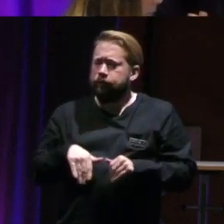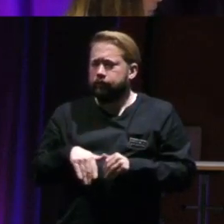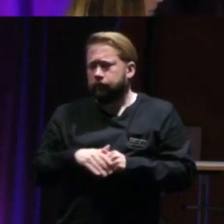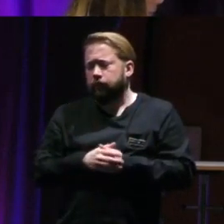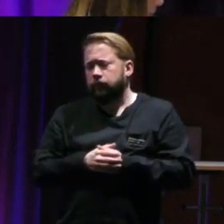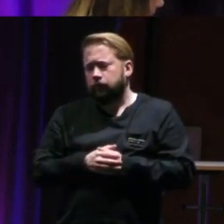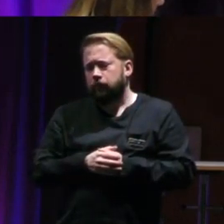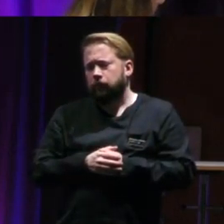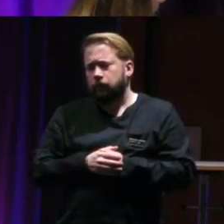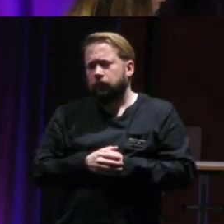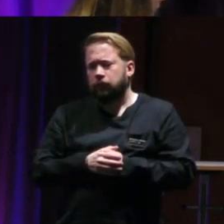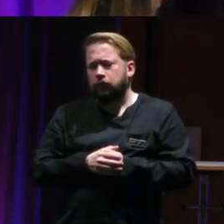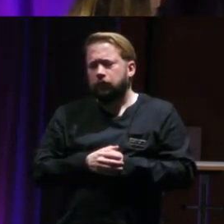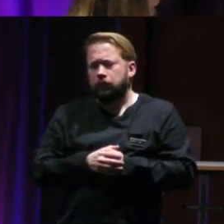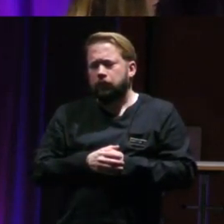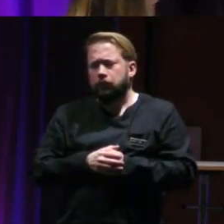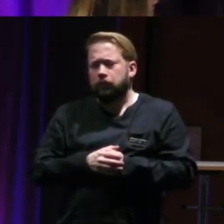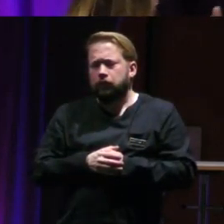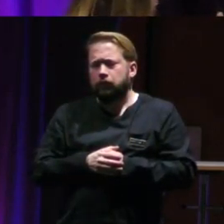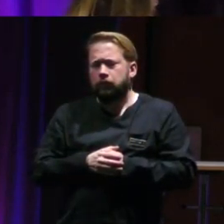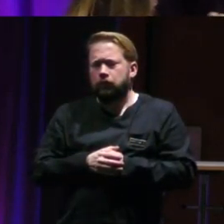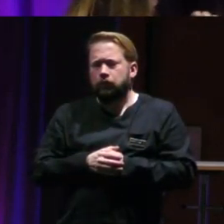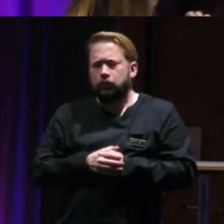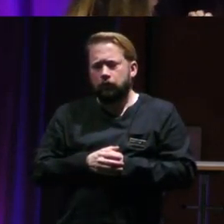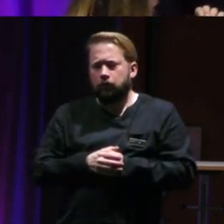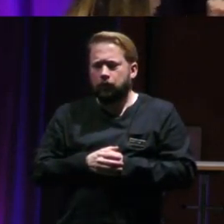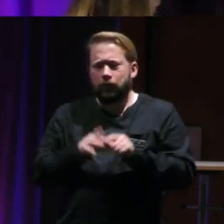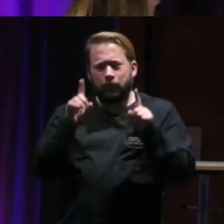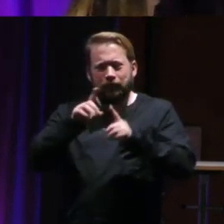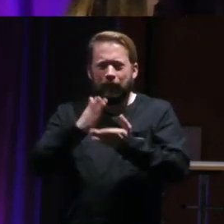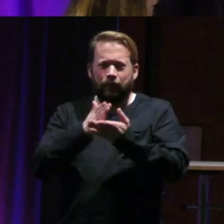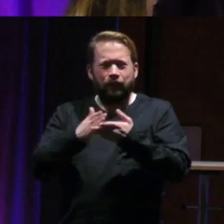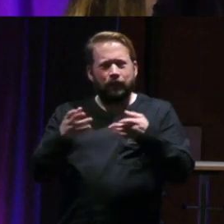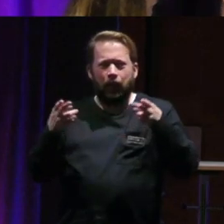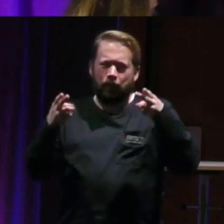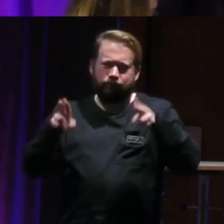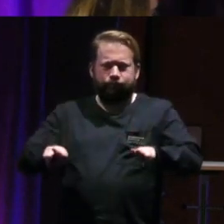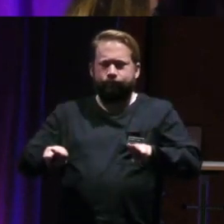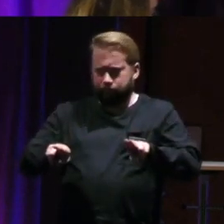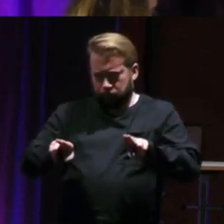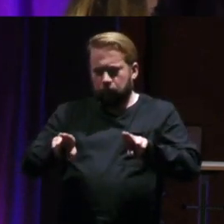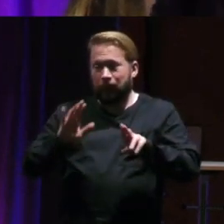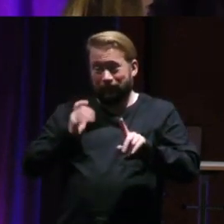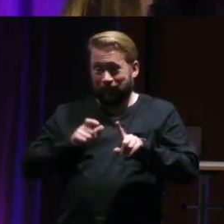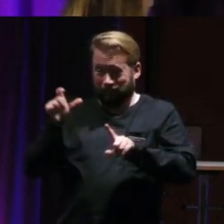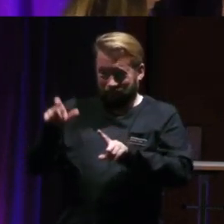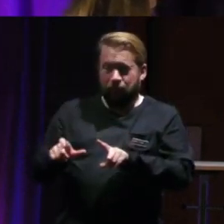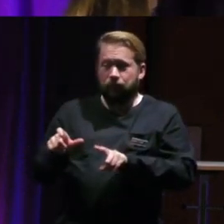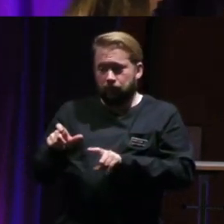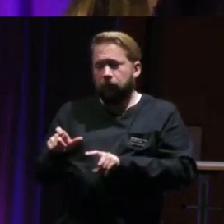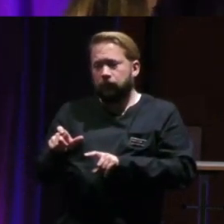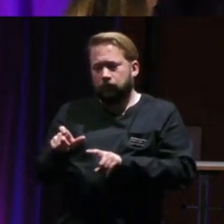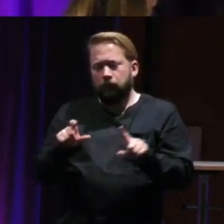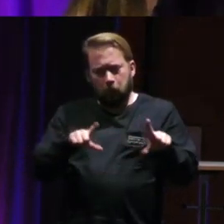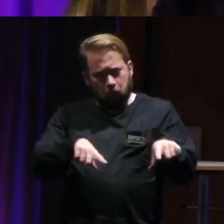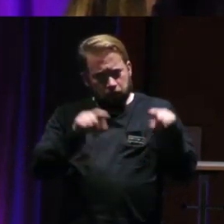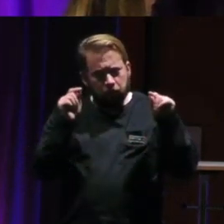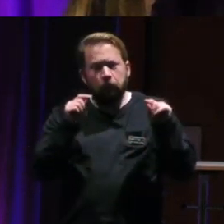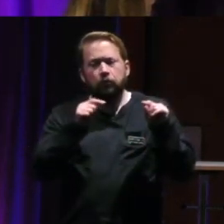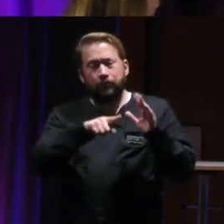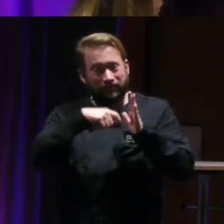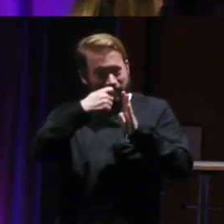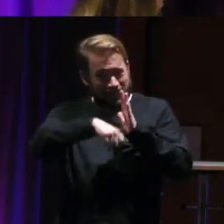in Irina, and human rights lawyer Irina Bidikova. She managed to get hold of a video where a political prisoner